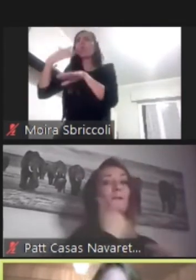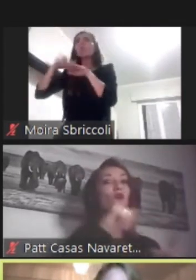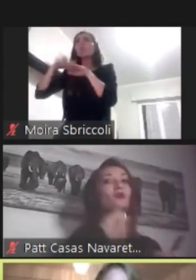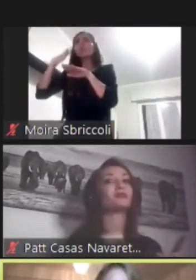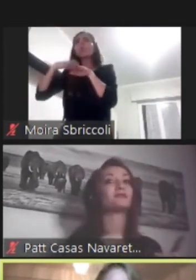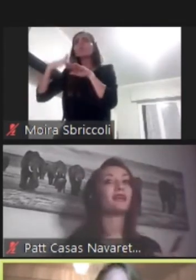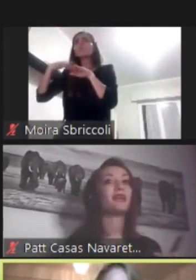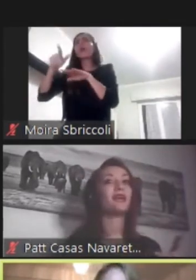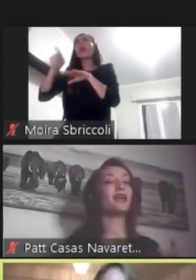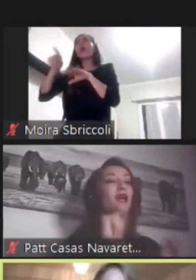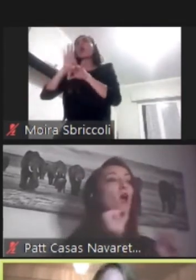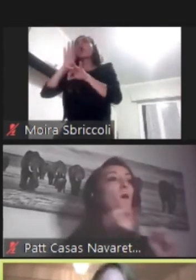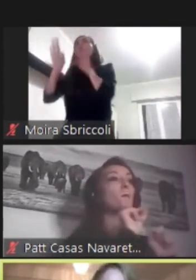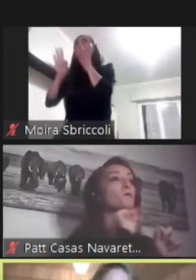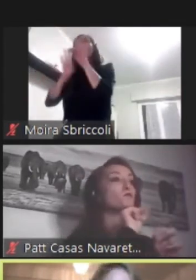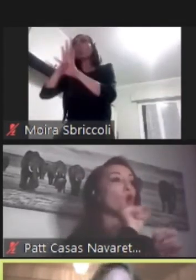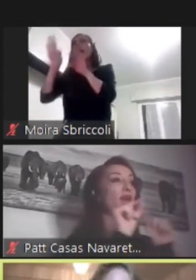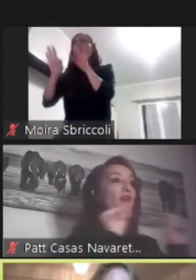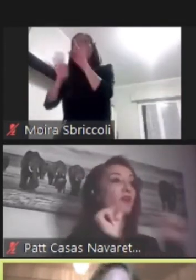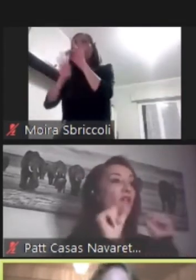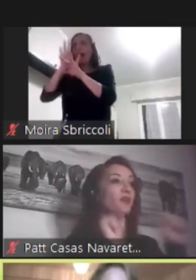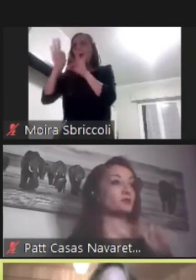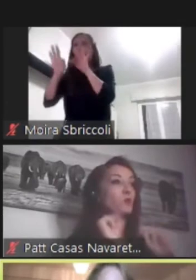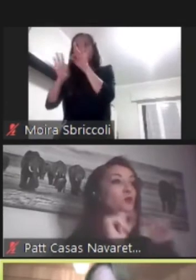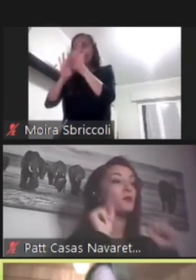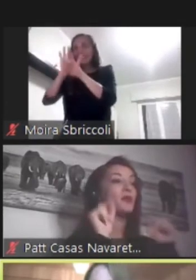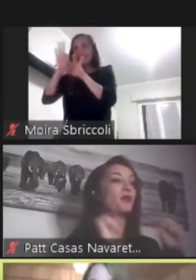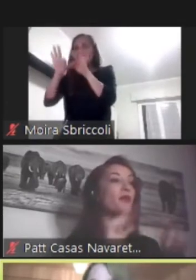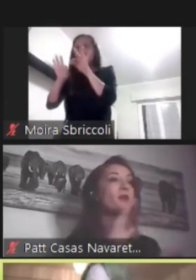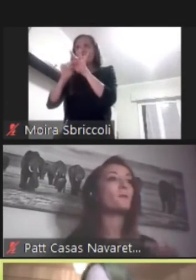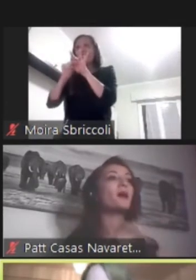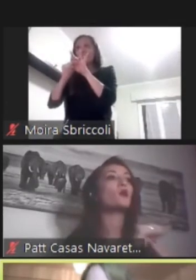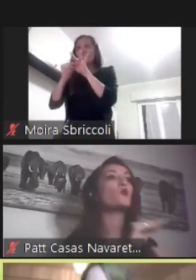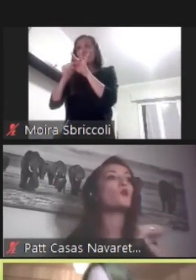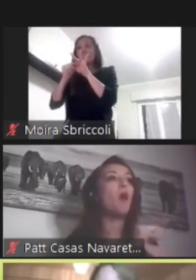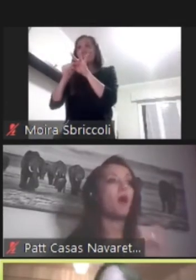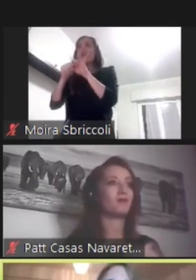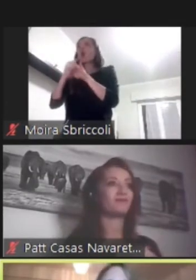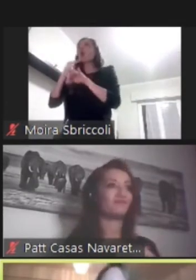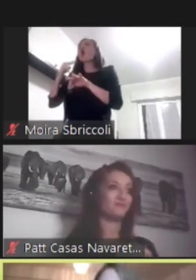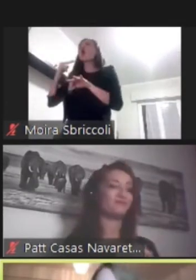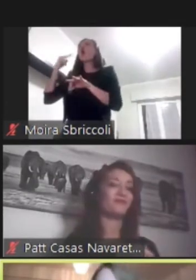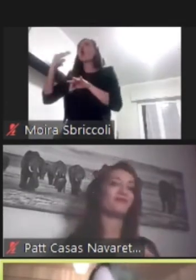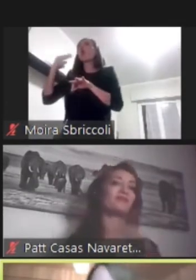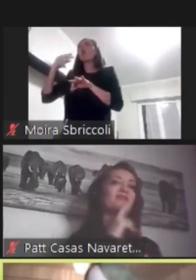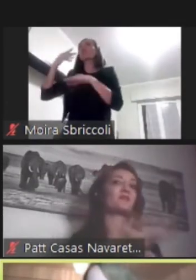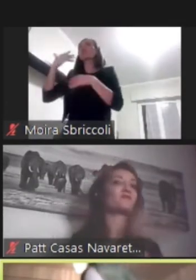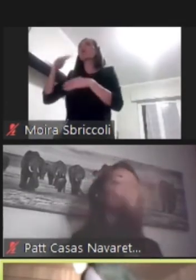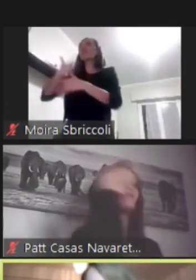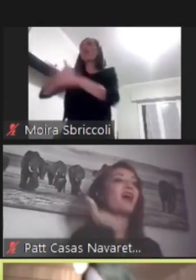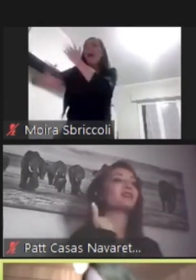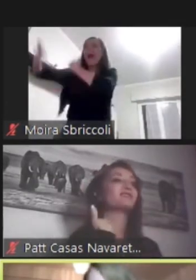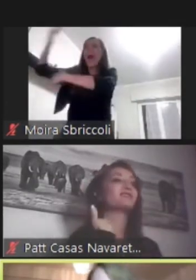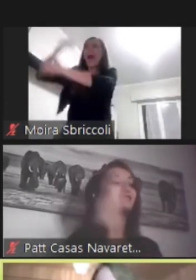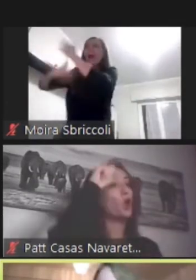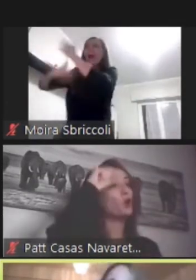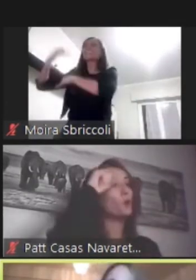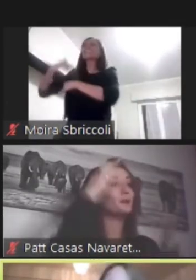immortality. So it was presented to Egyptian pharaohs as a funeral